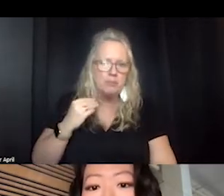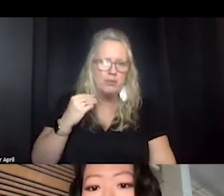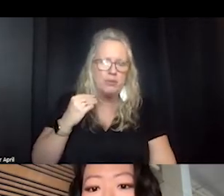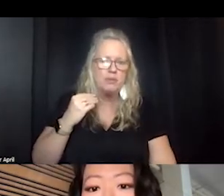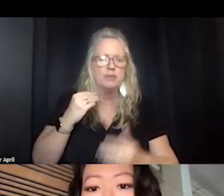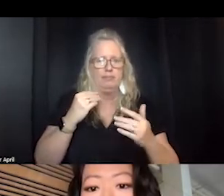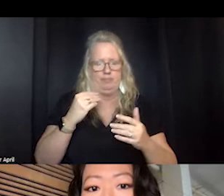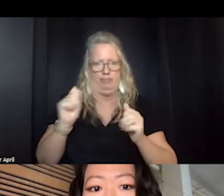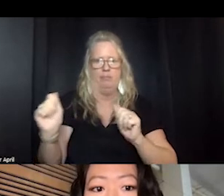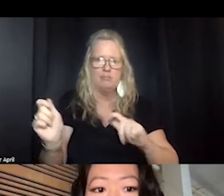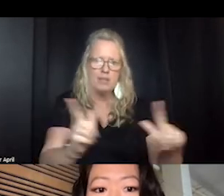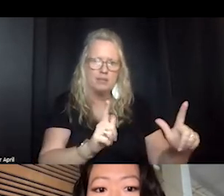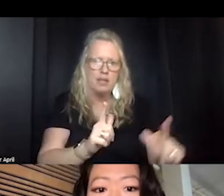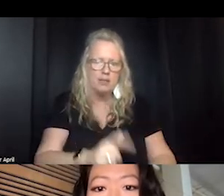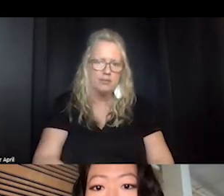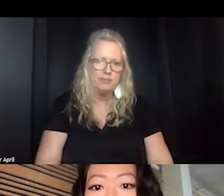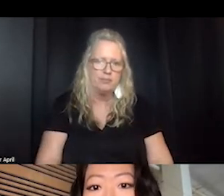Next slide.